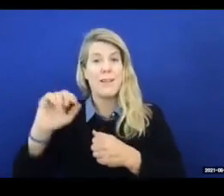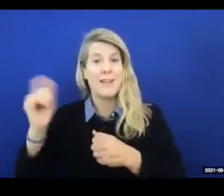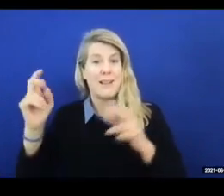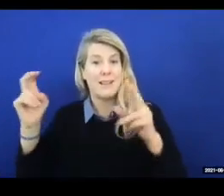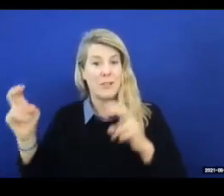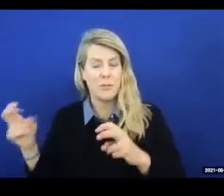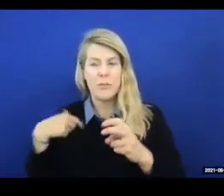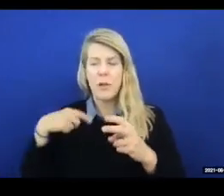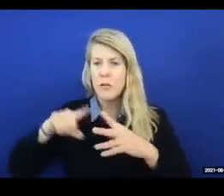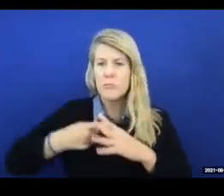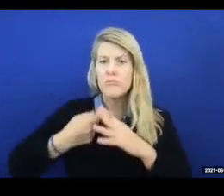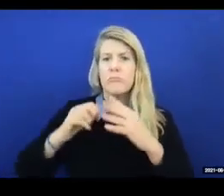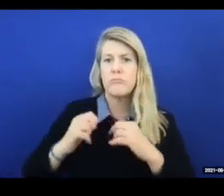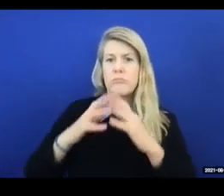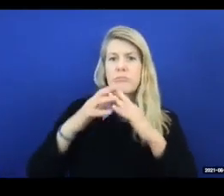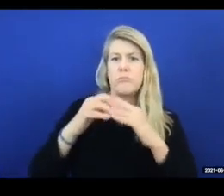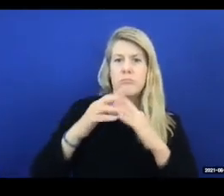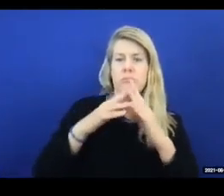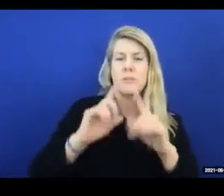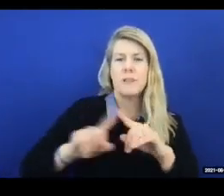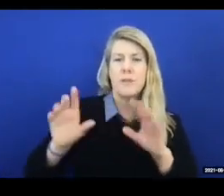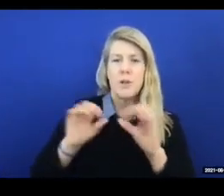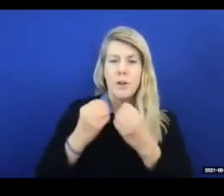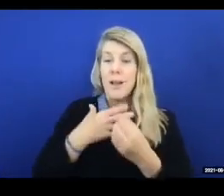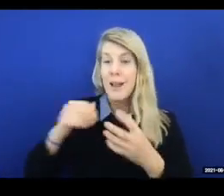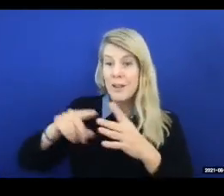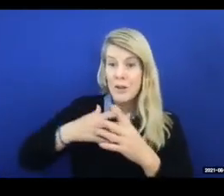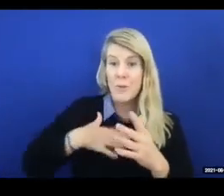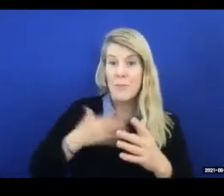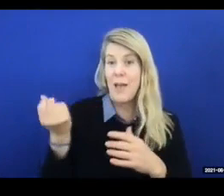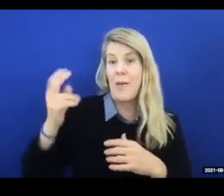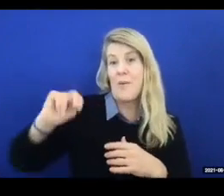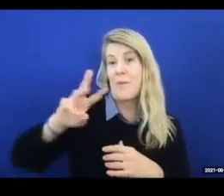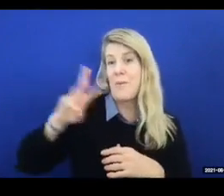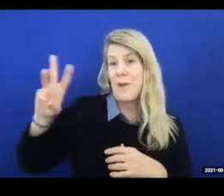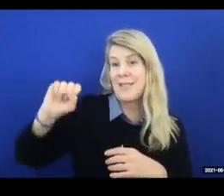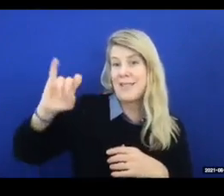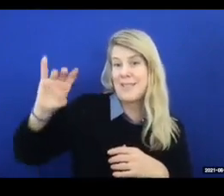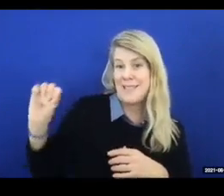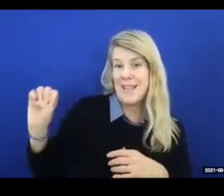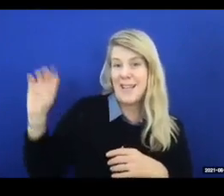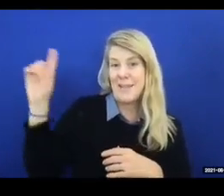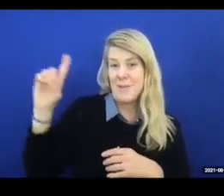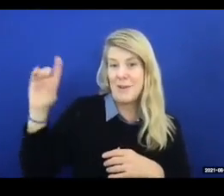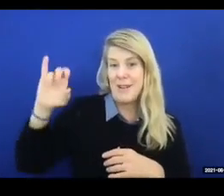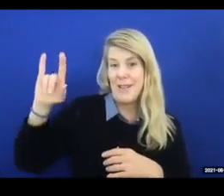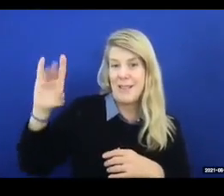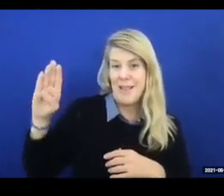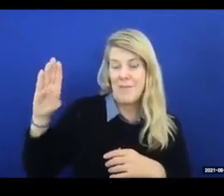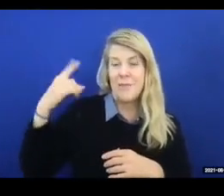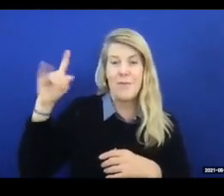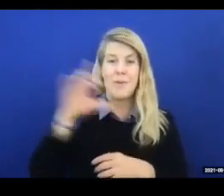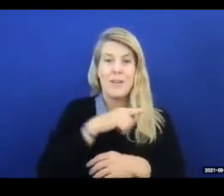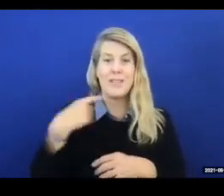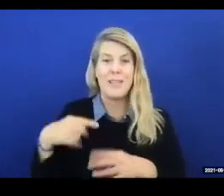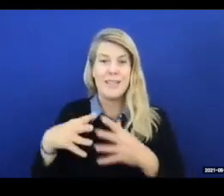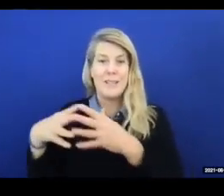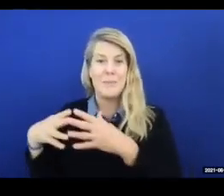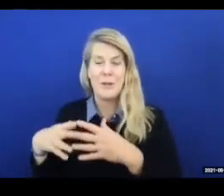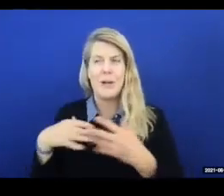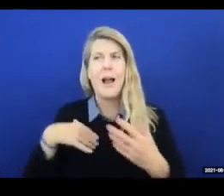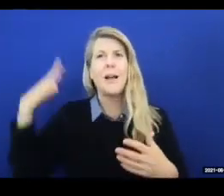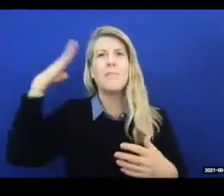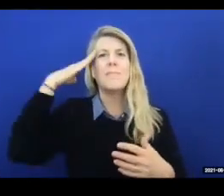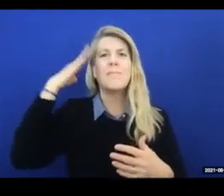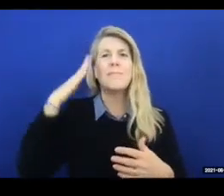organizations and even started my own West Side Chinese Democratic Club. Through those experiences, I knew it was my